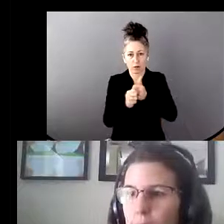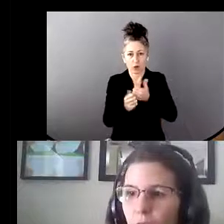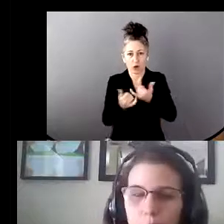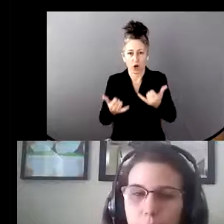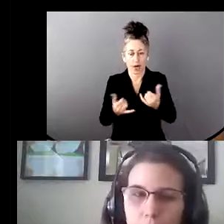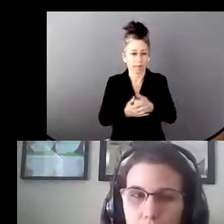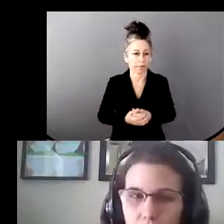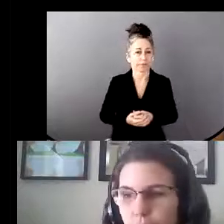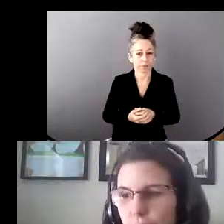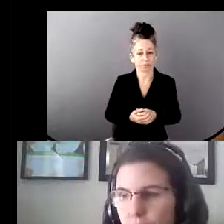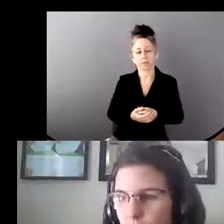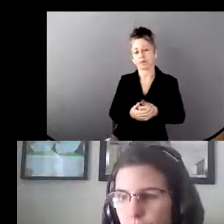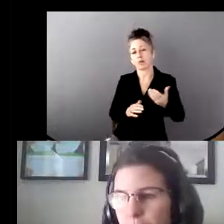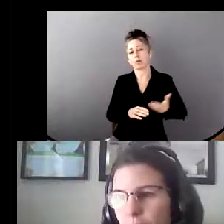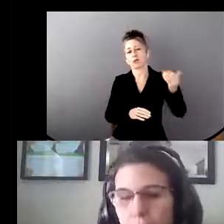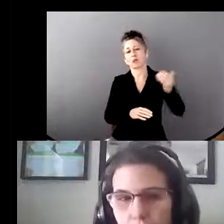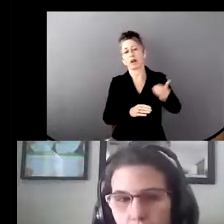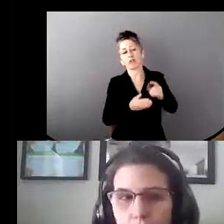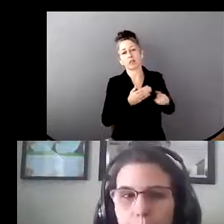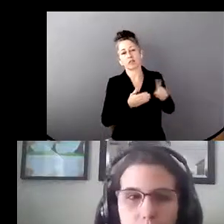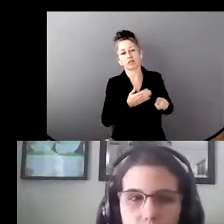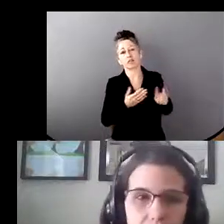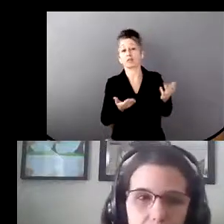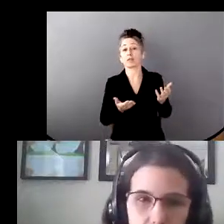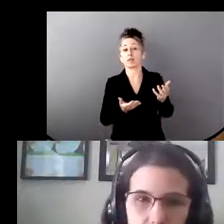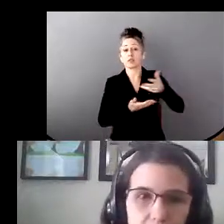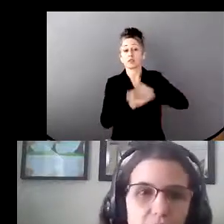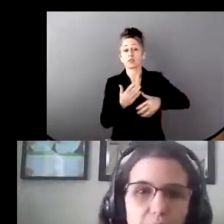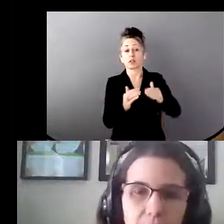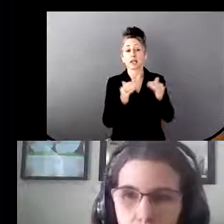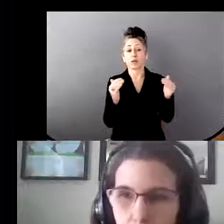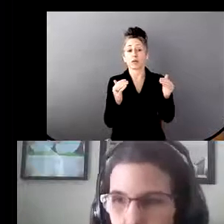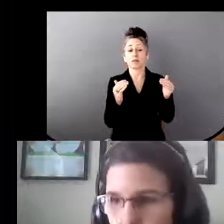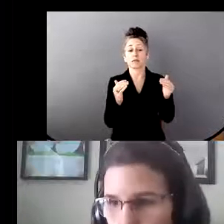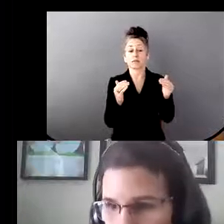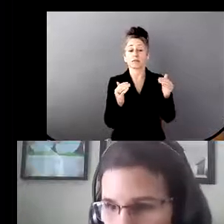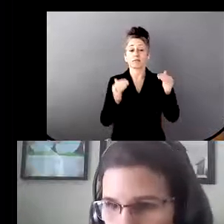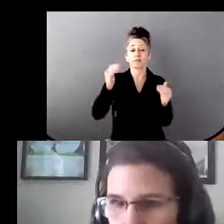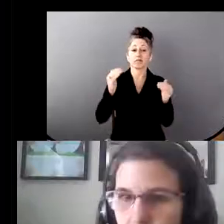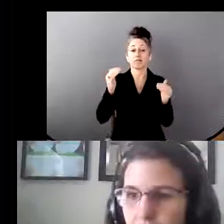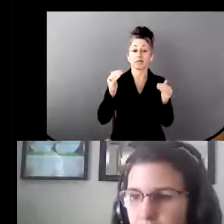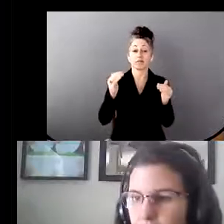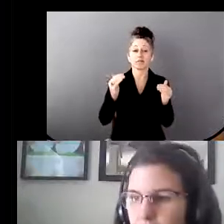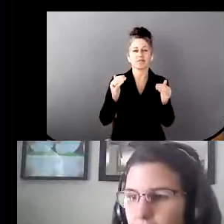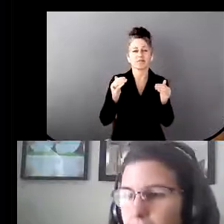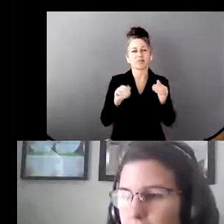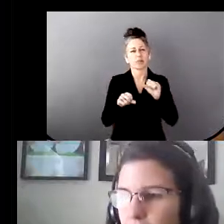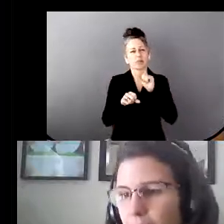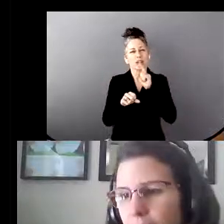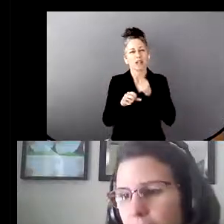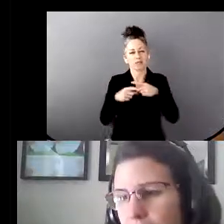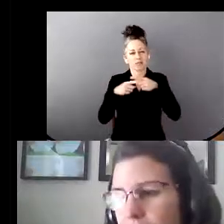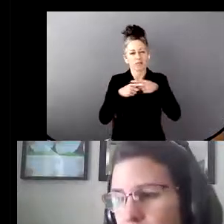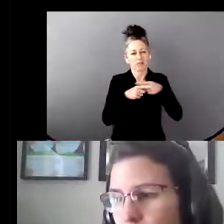So we know from prior research that social inequities are compounded at the intersection of disability and race. And I'd like to